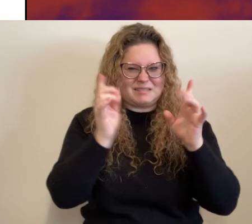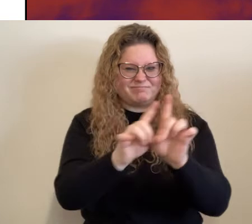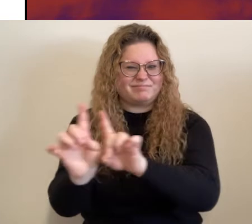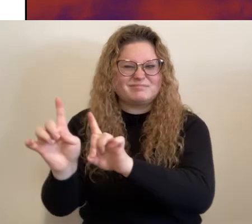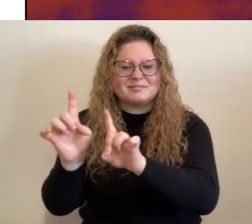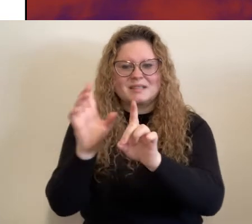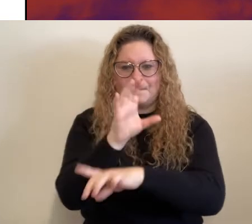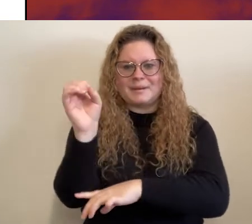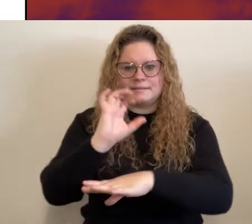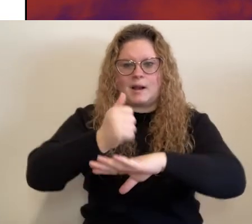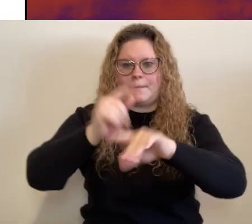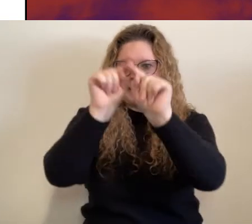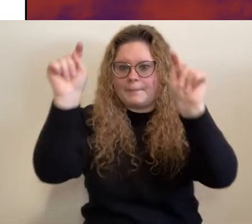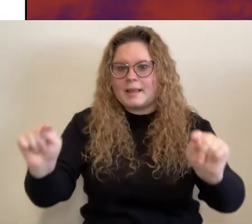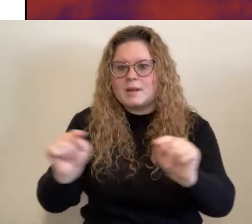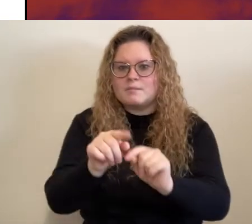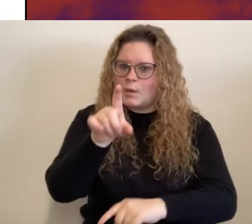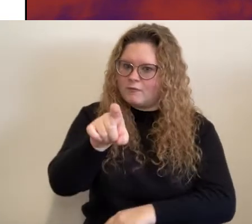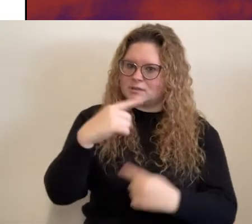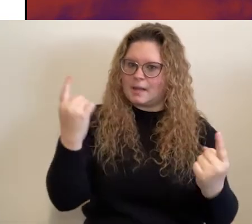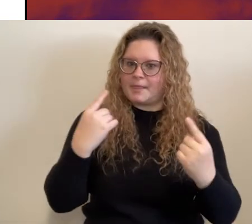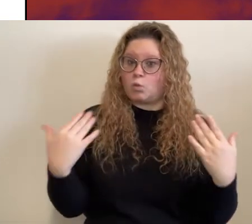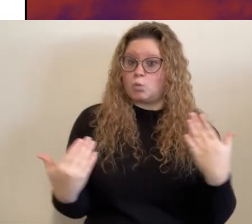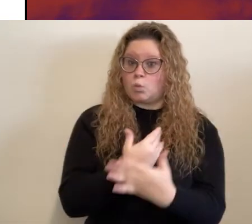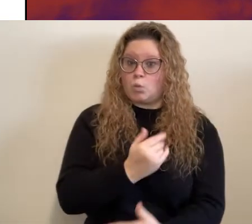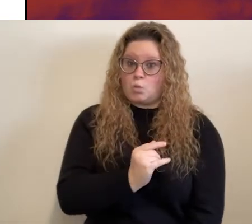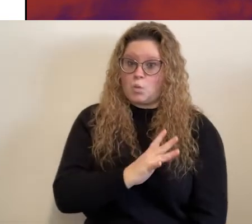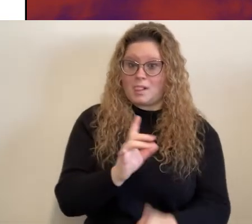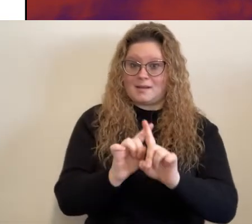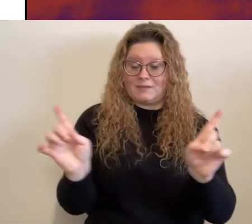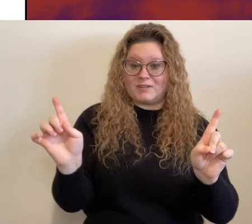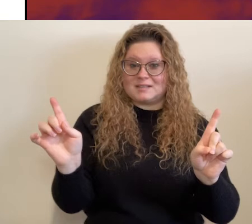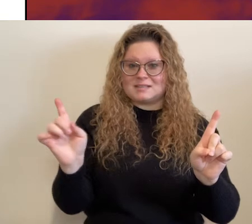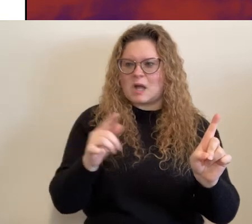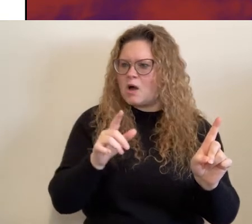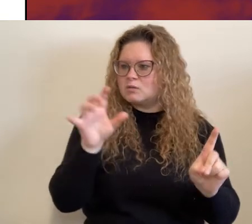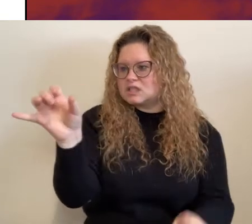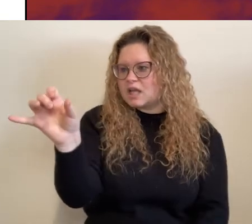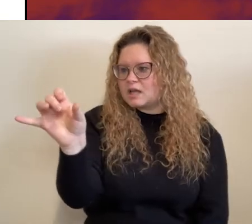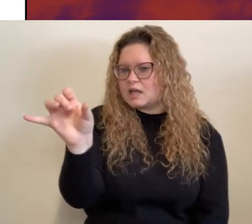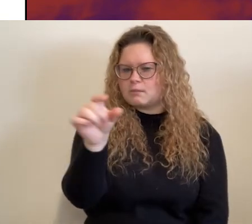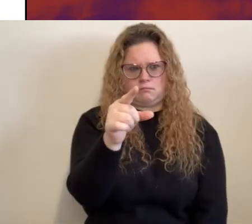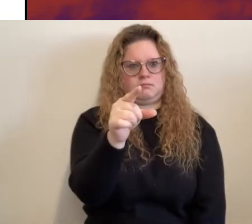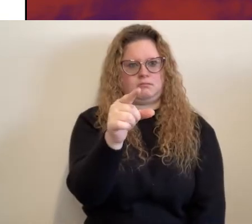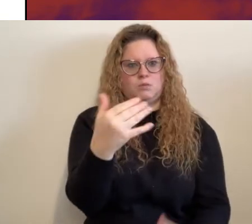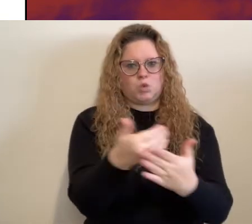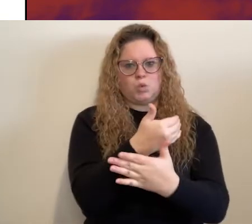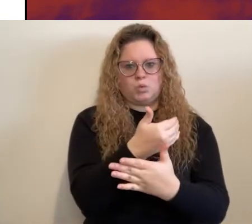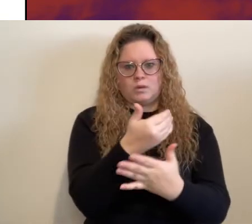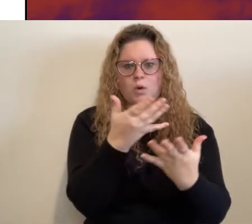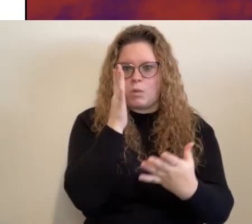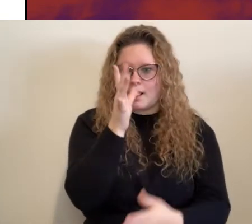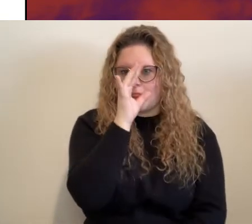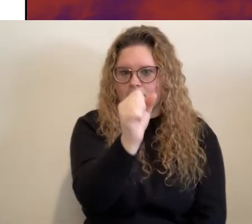something that's different in order for people to again trust you and your brand. So the evolution